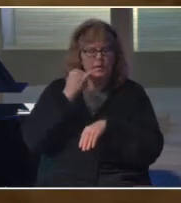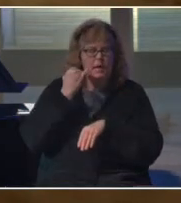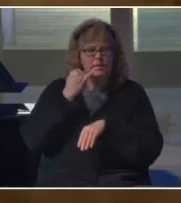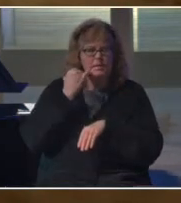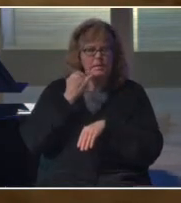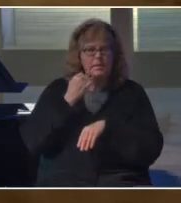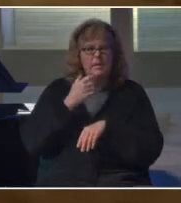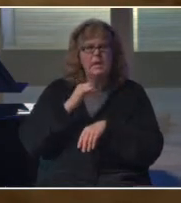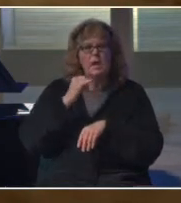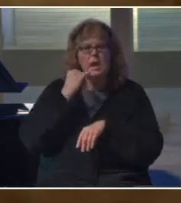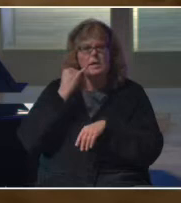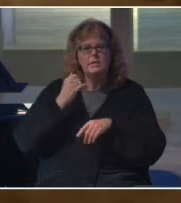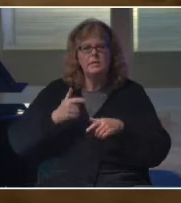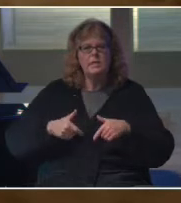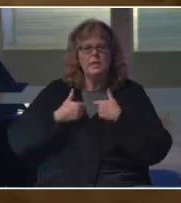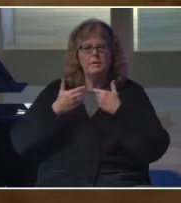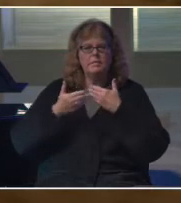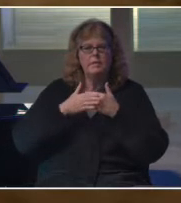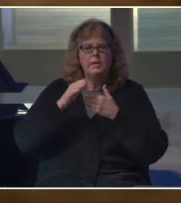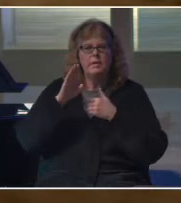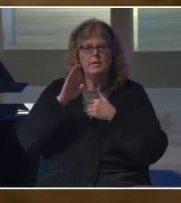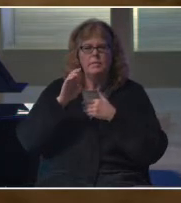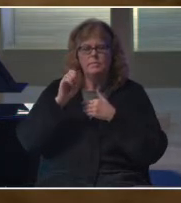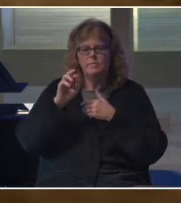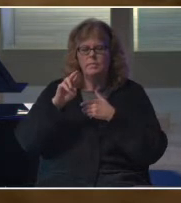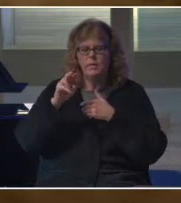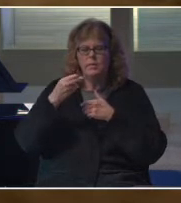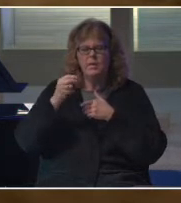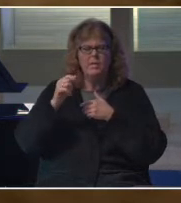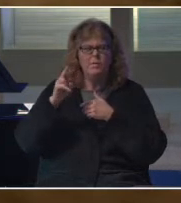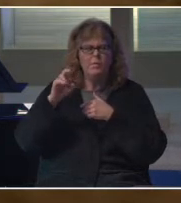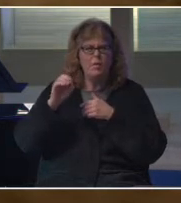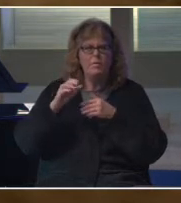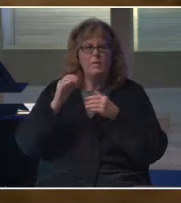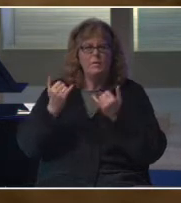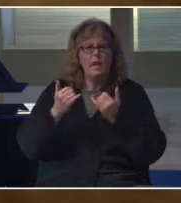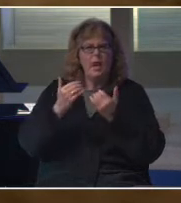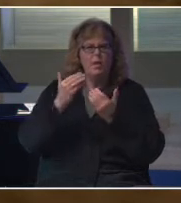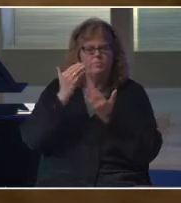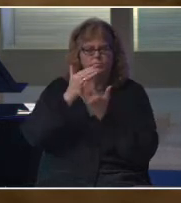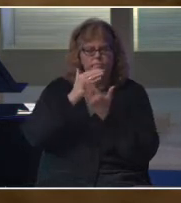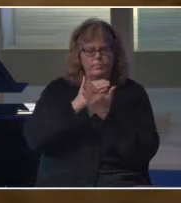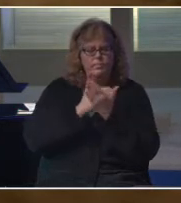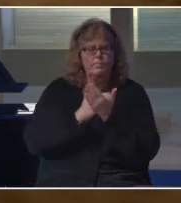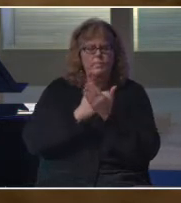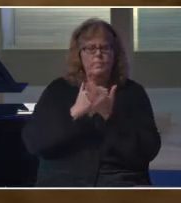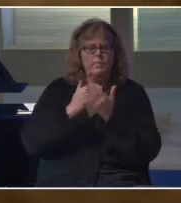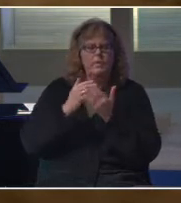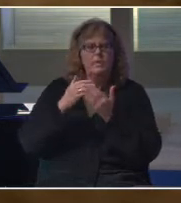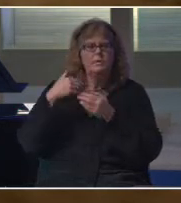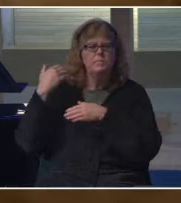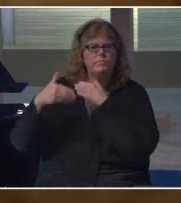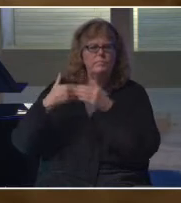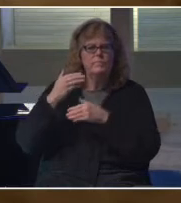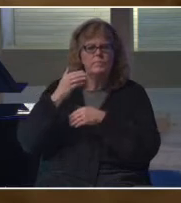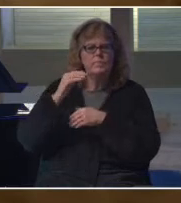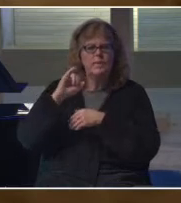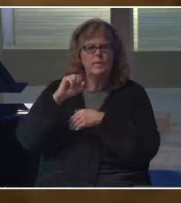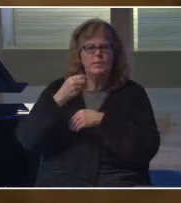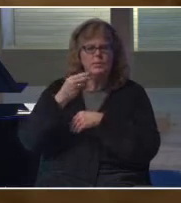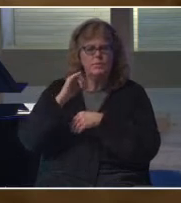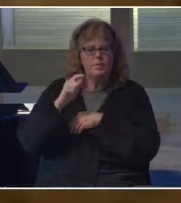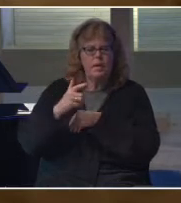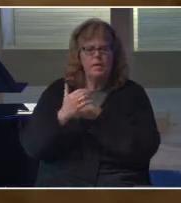lived by Beer Lahai-Roh. Now these are the records of the generations of Ishmael, Abraham's son, whom Hagar,